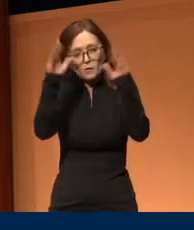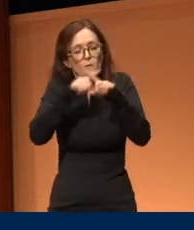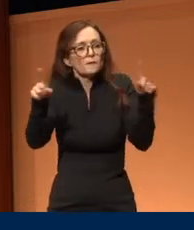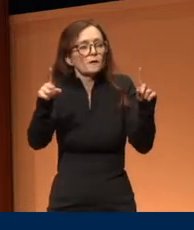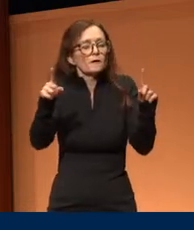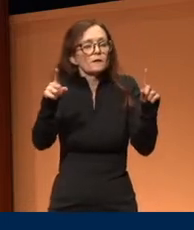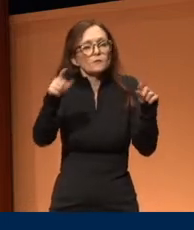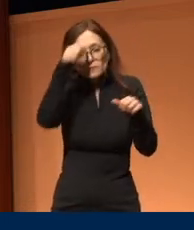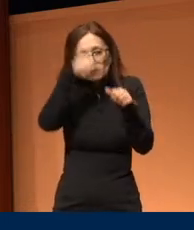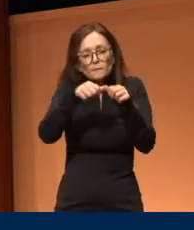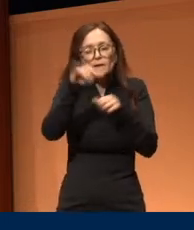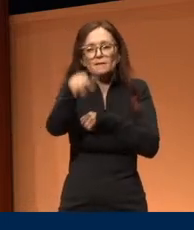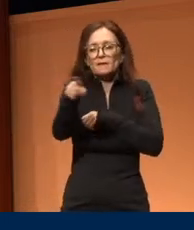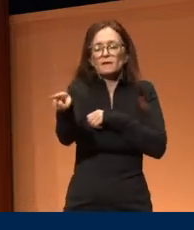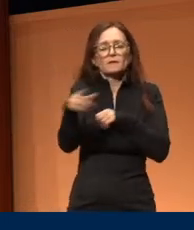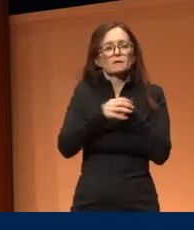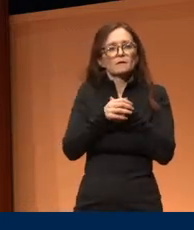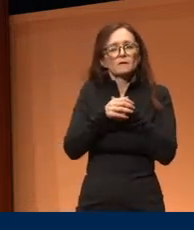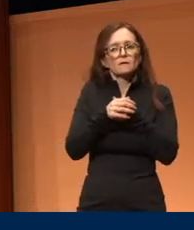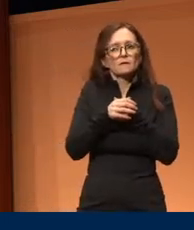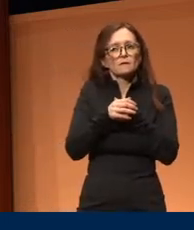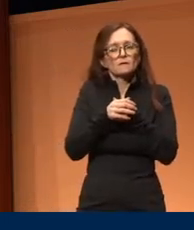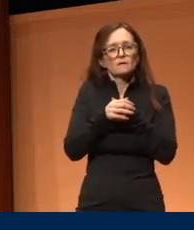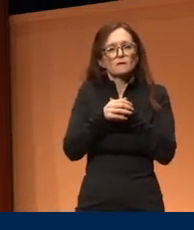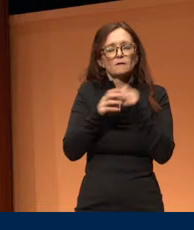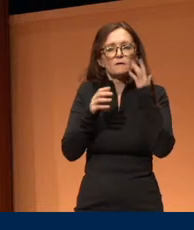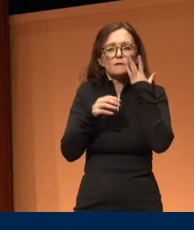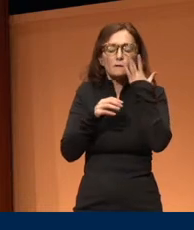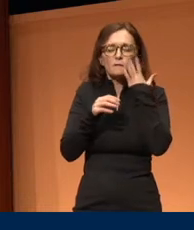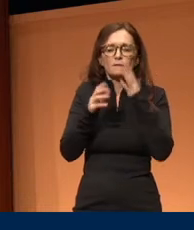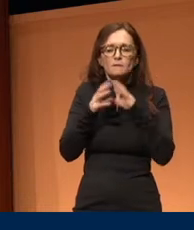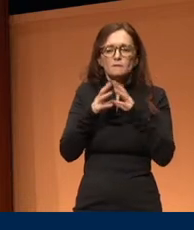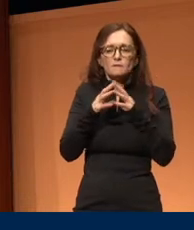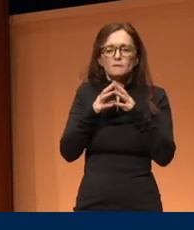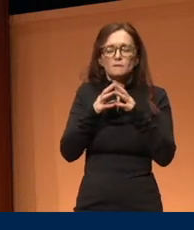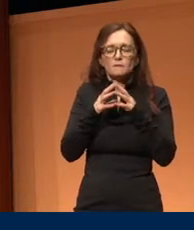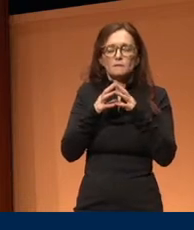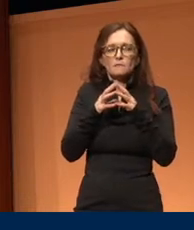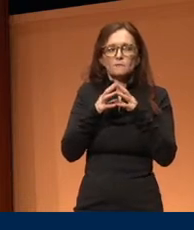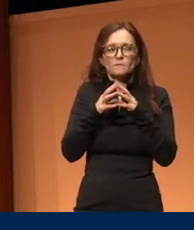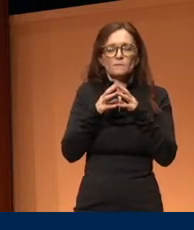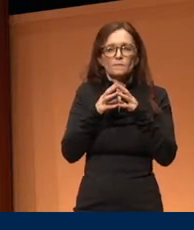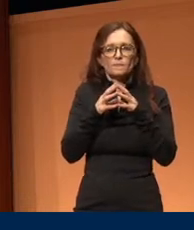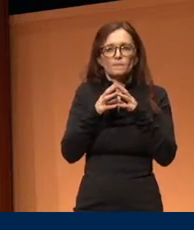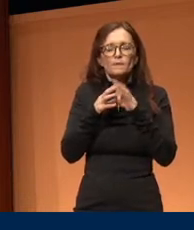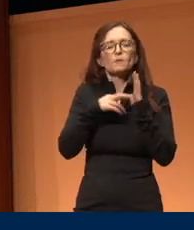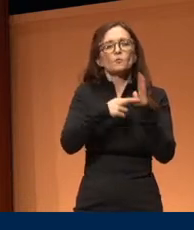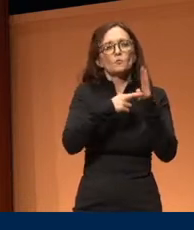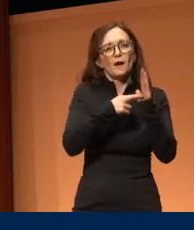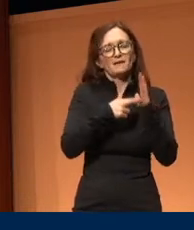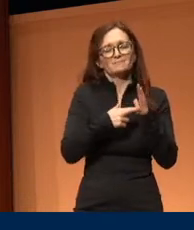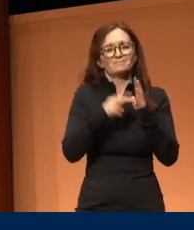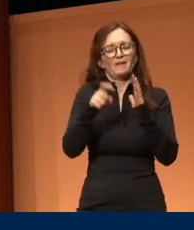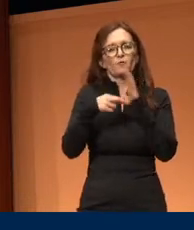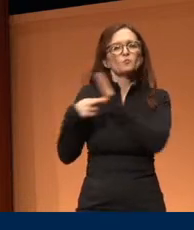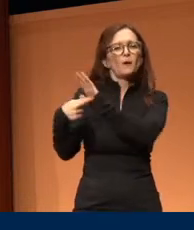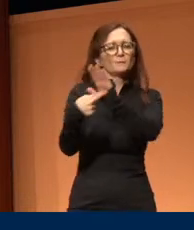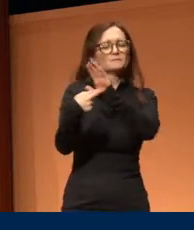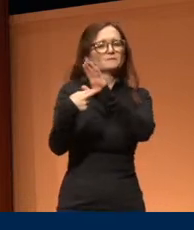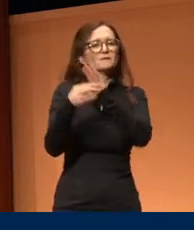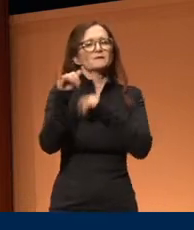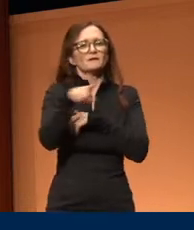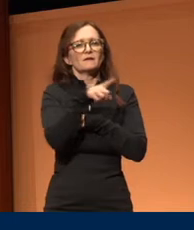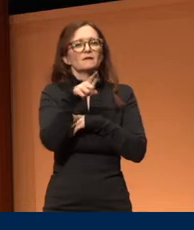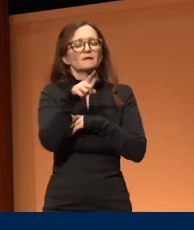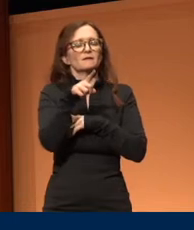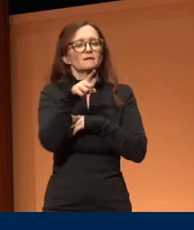have to remember, compared to what, right? the representativeness of elected